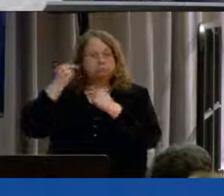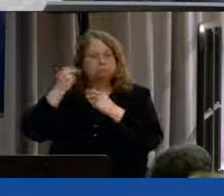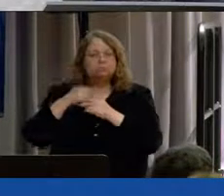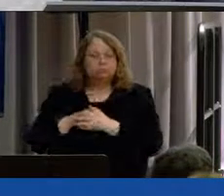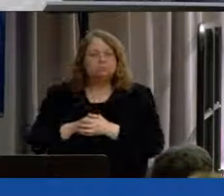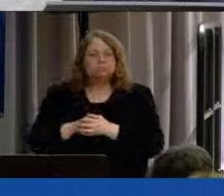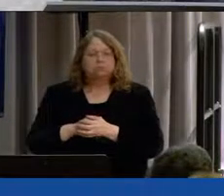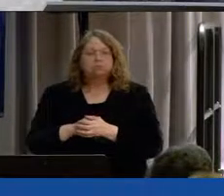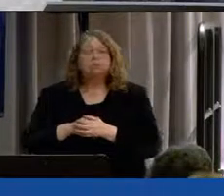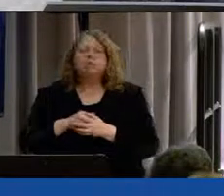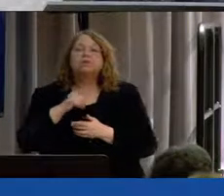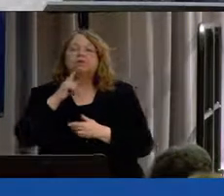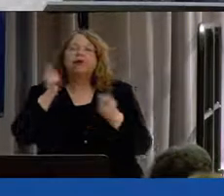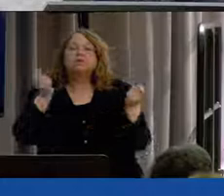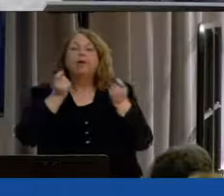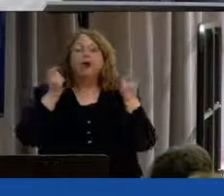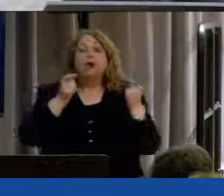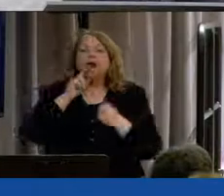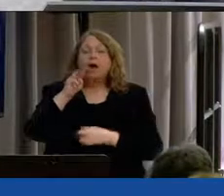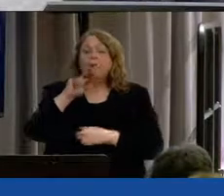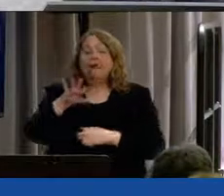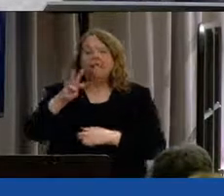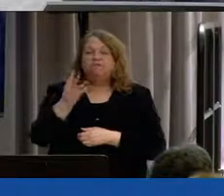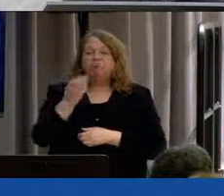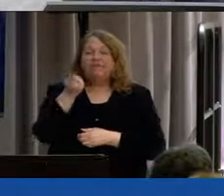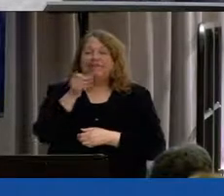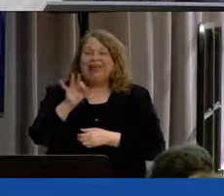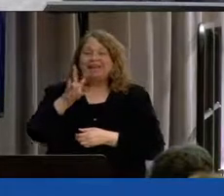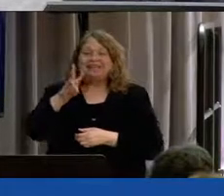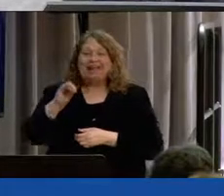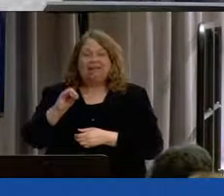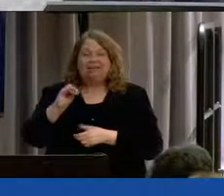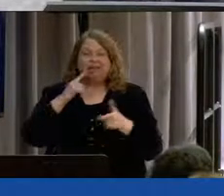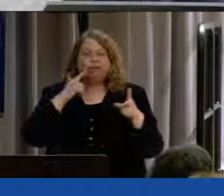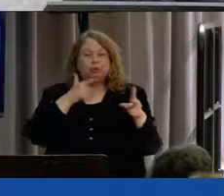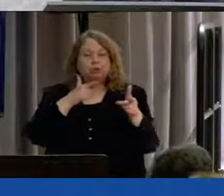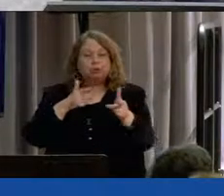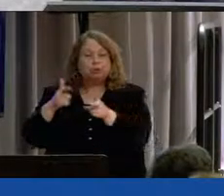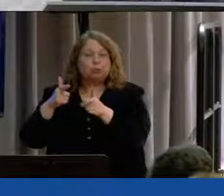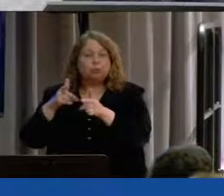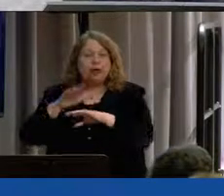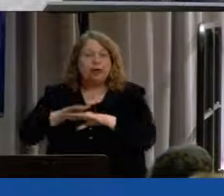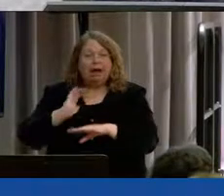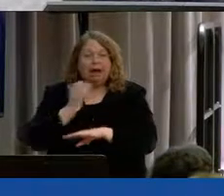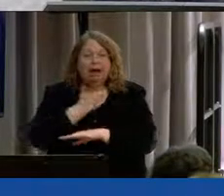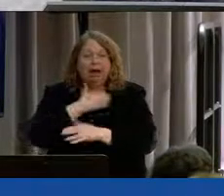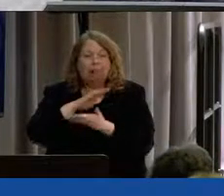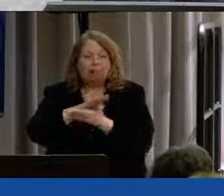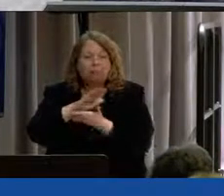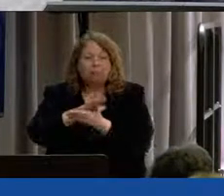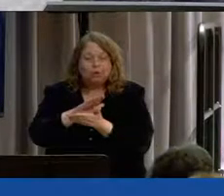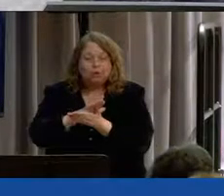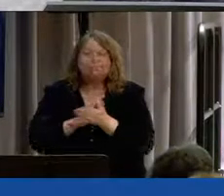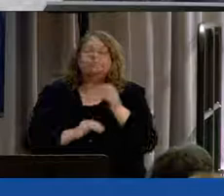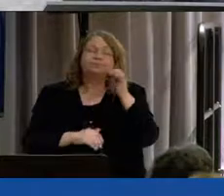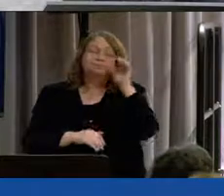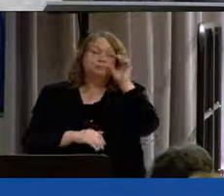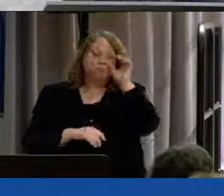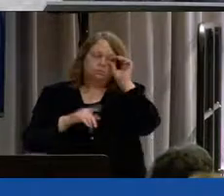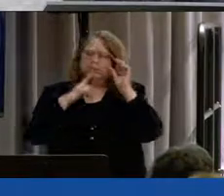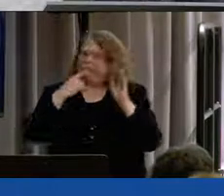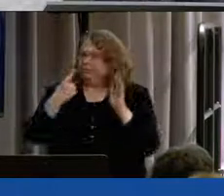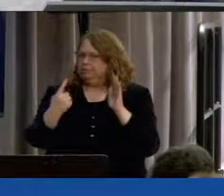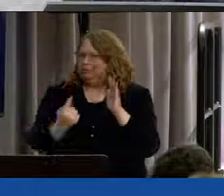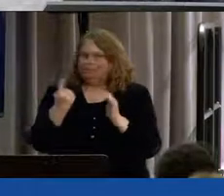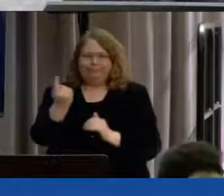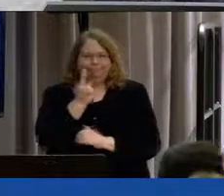the commemoration of the May 4th, 1970 shootings on our campus. And it is something